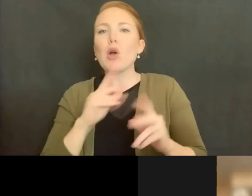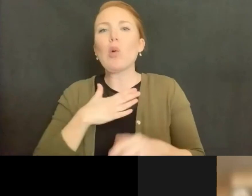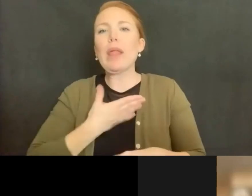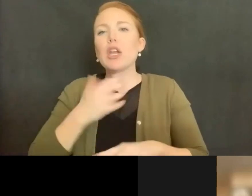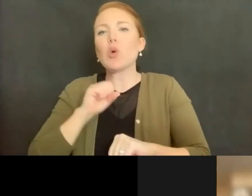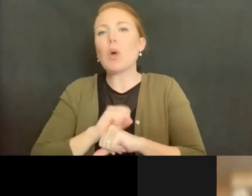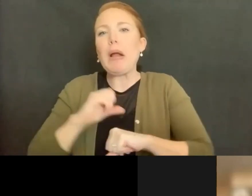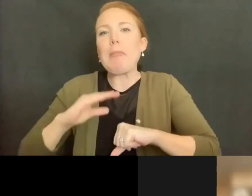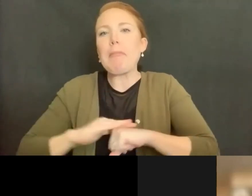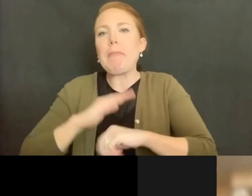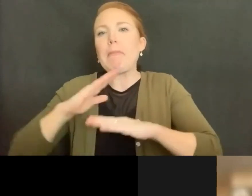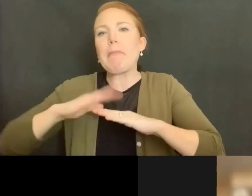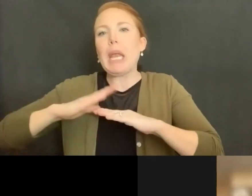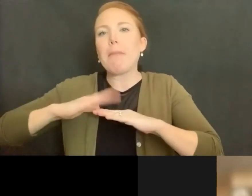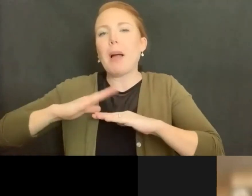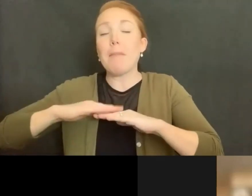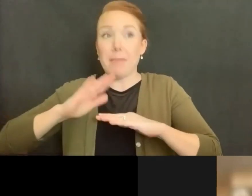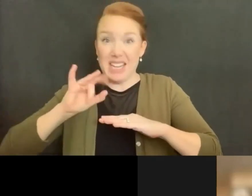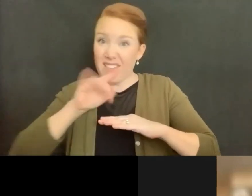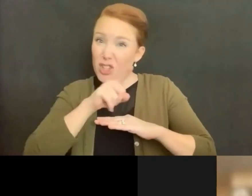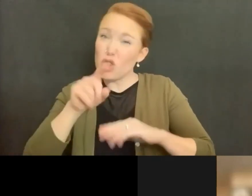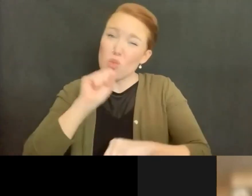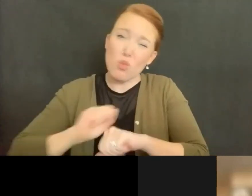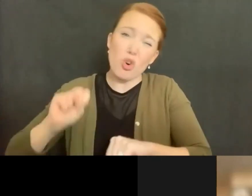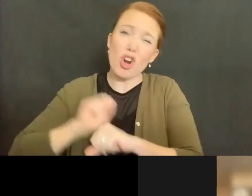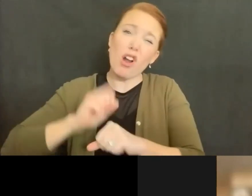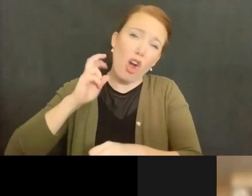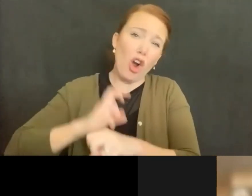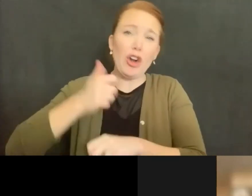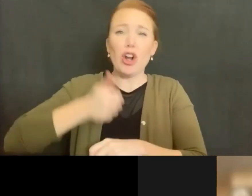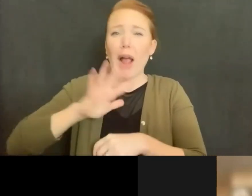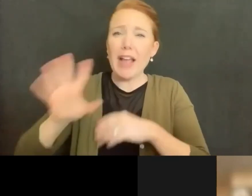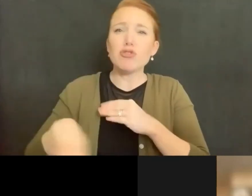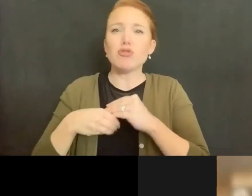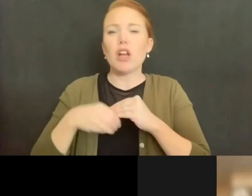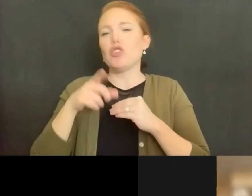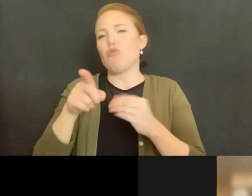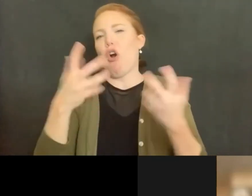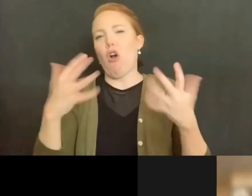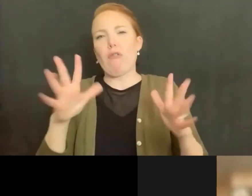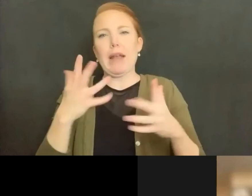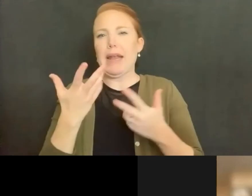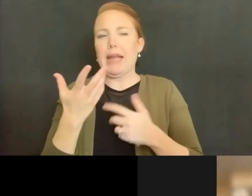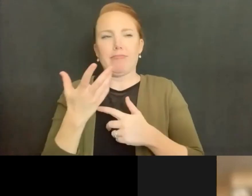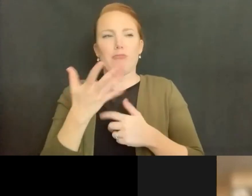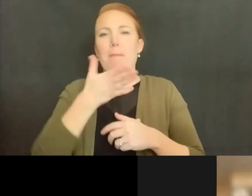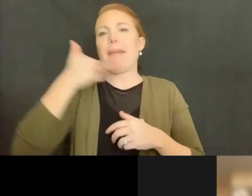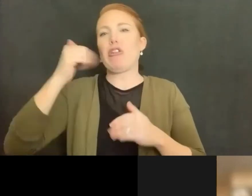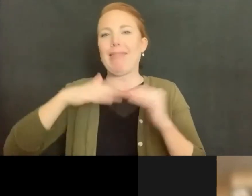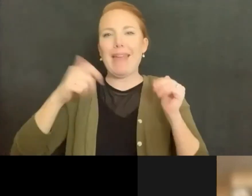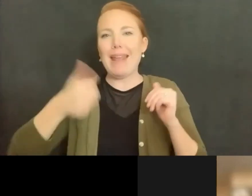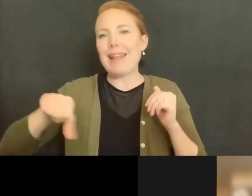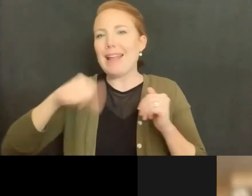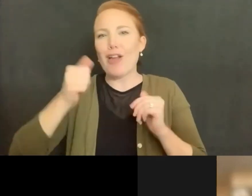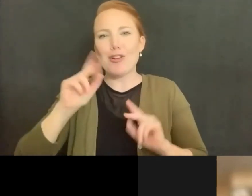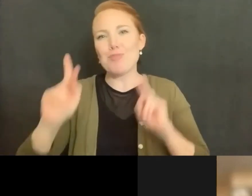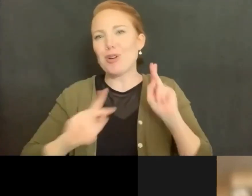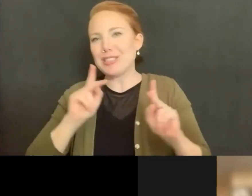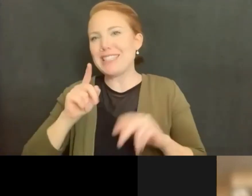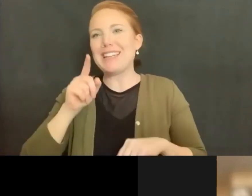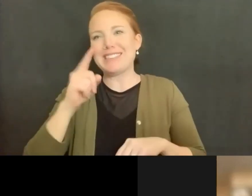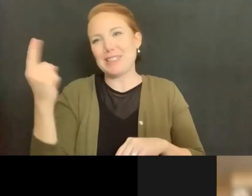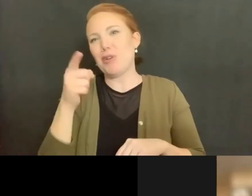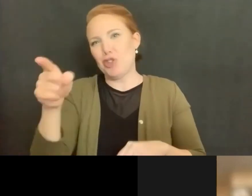what's expected. But if you do the extra, you're already, ahead of everybody else and someone that you'd be excited to truly meet.